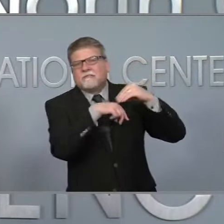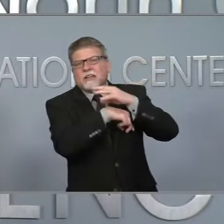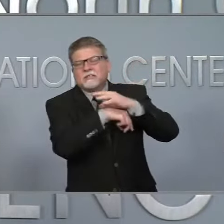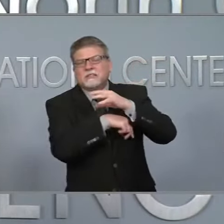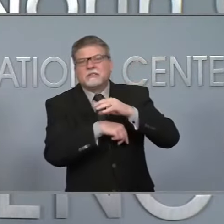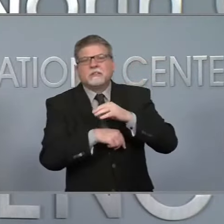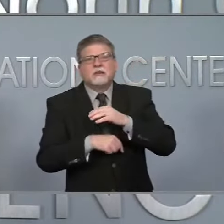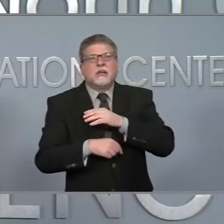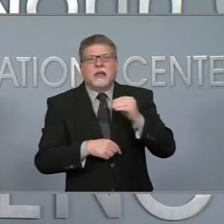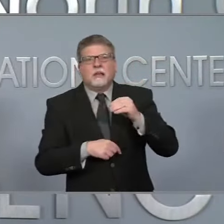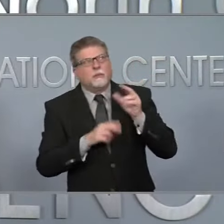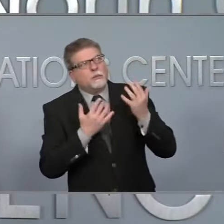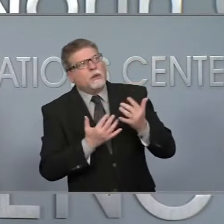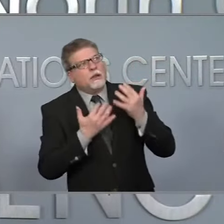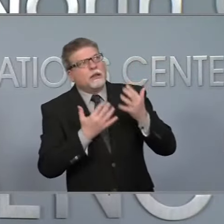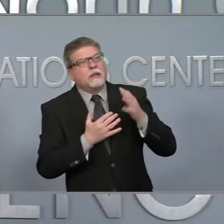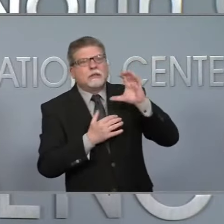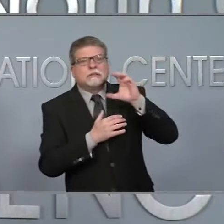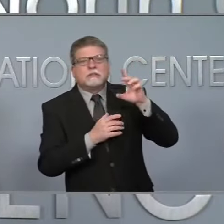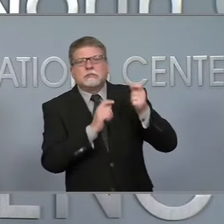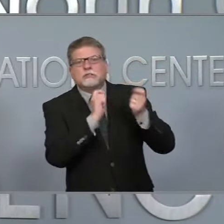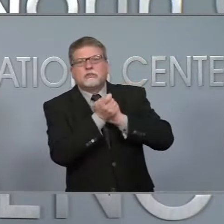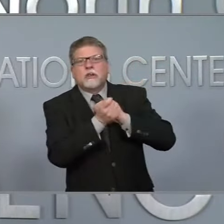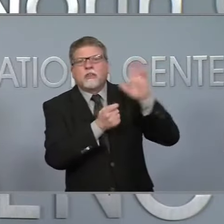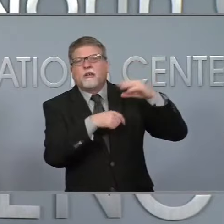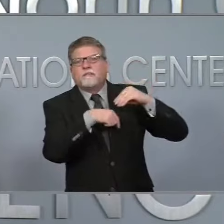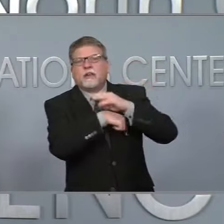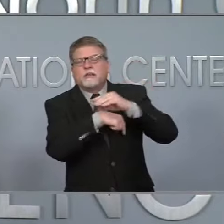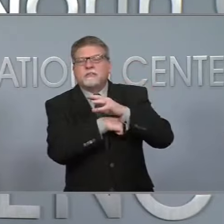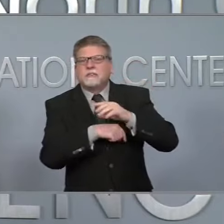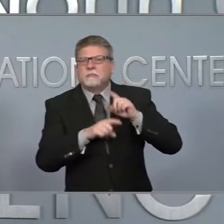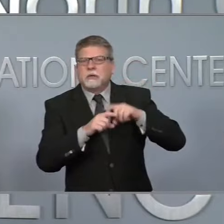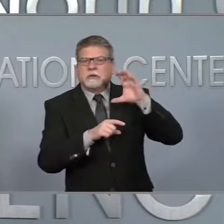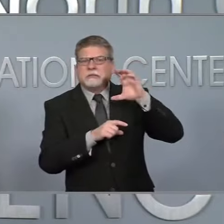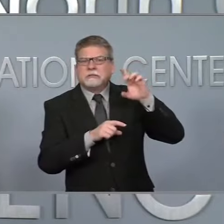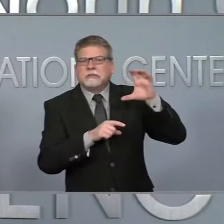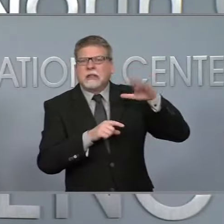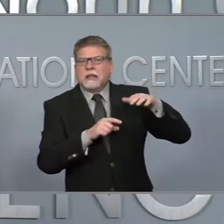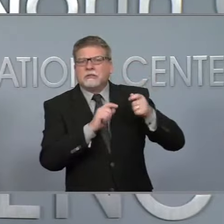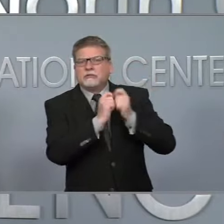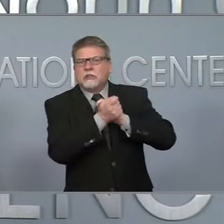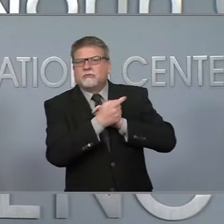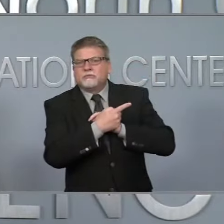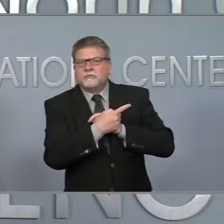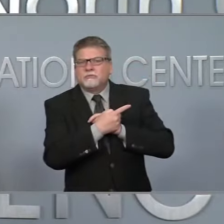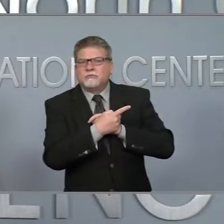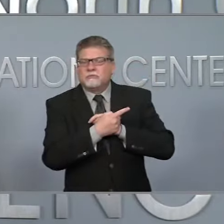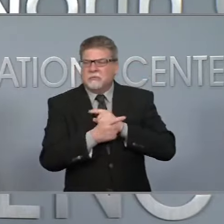right now, they haven't done that. So why are you confident,